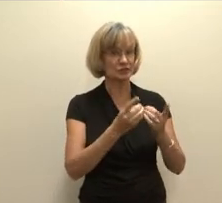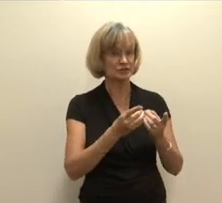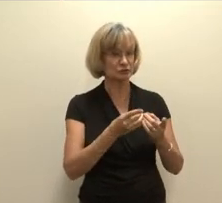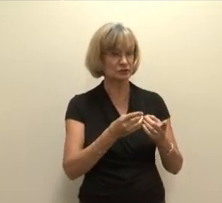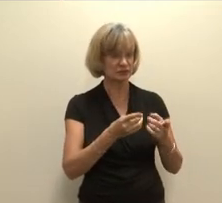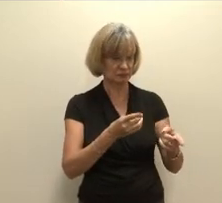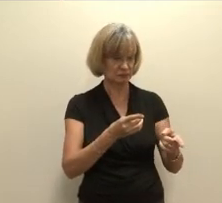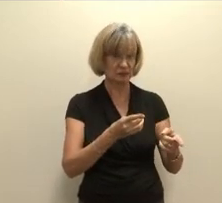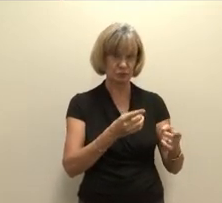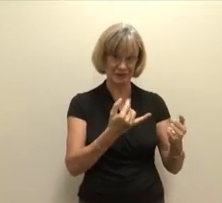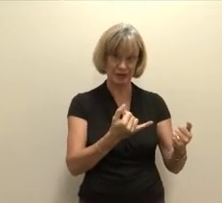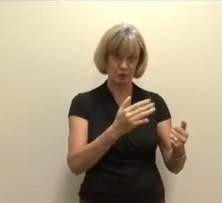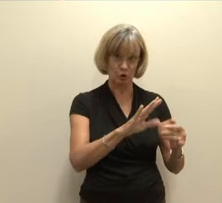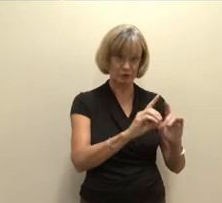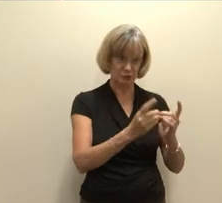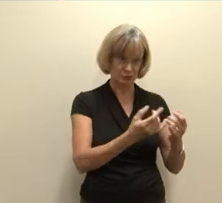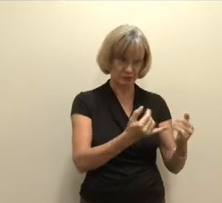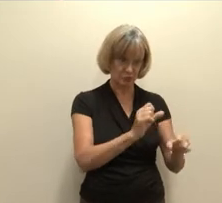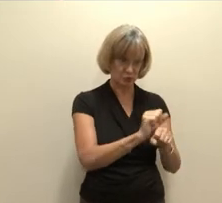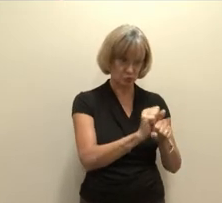district.